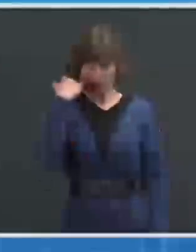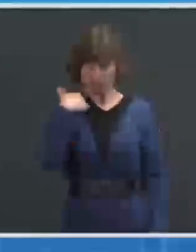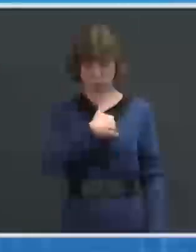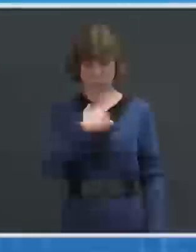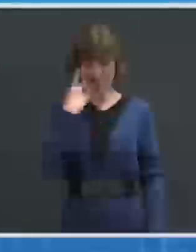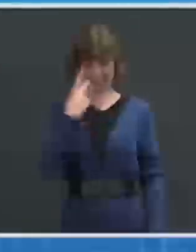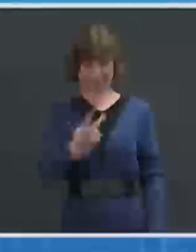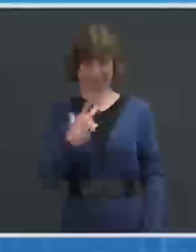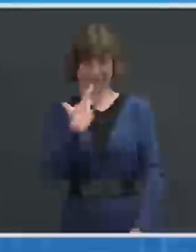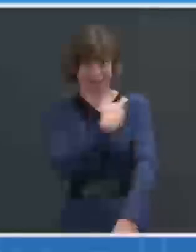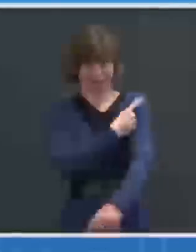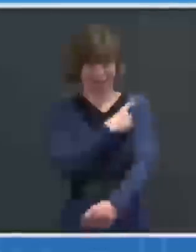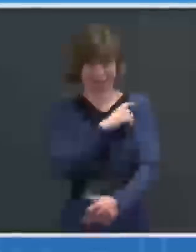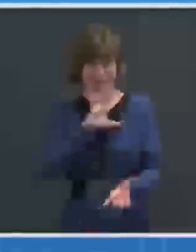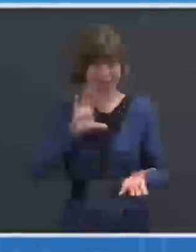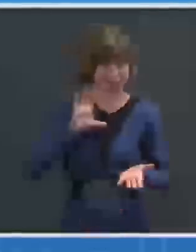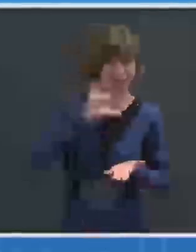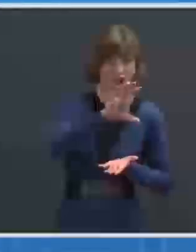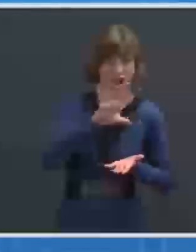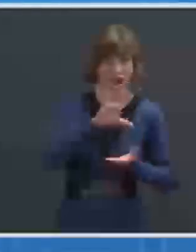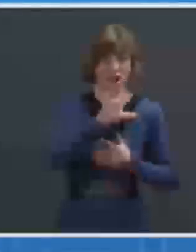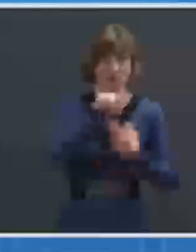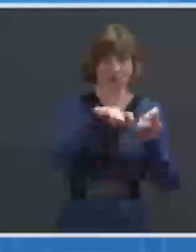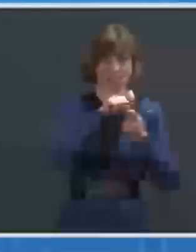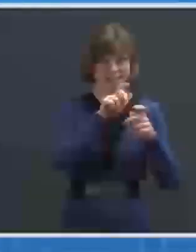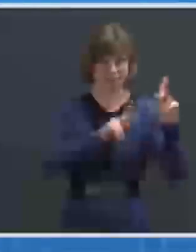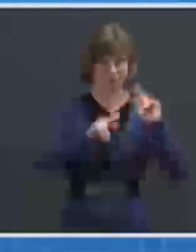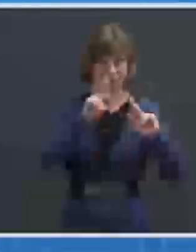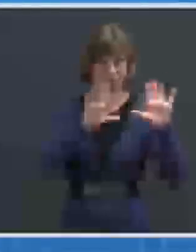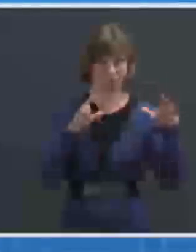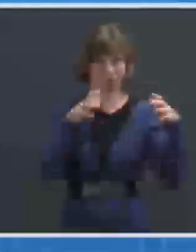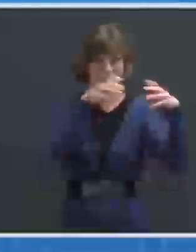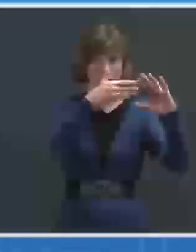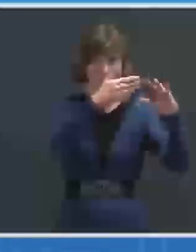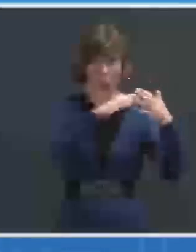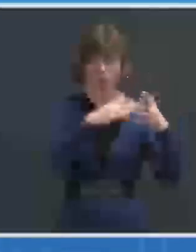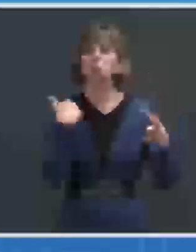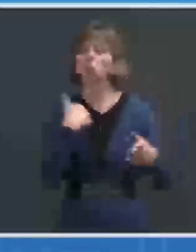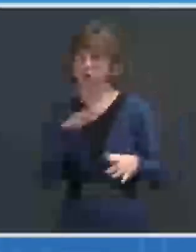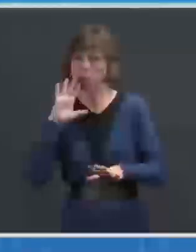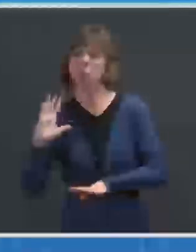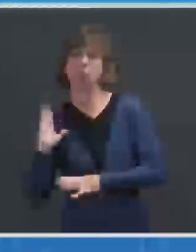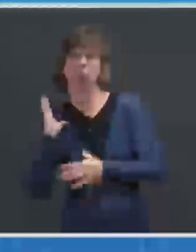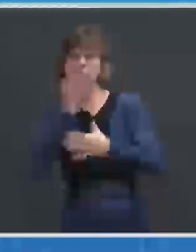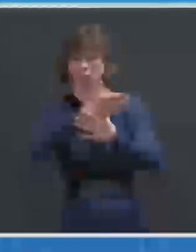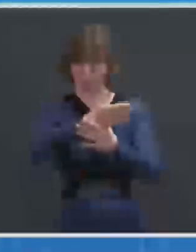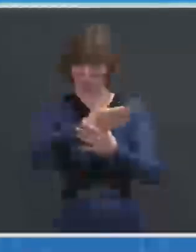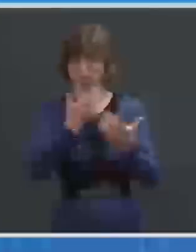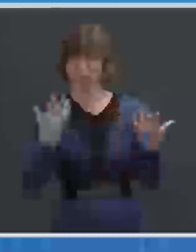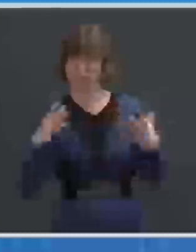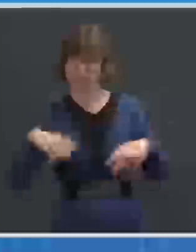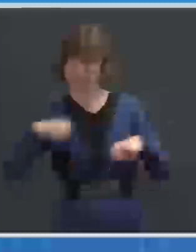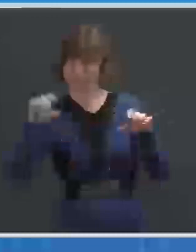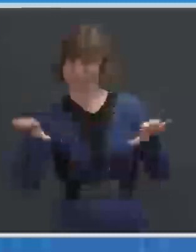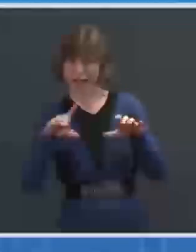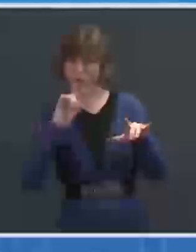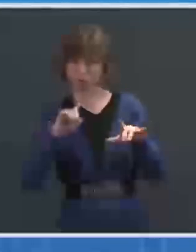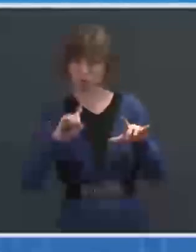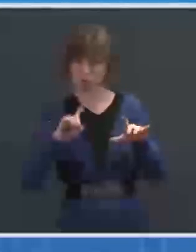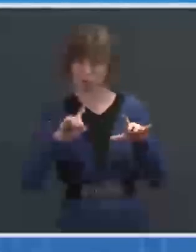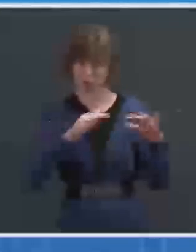were going to certain communities, we will take action, as Dr. Nunez-Smith said, to ensure supply is